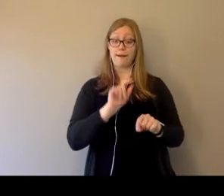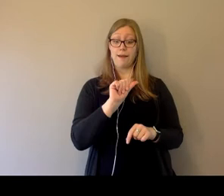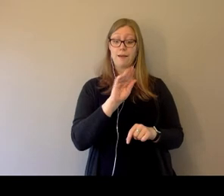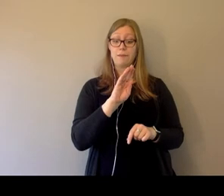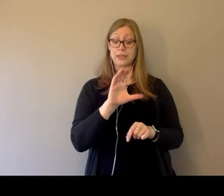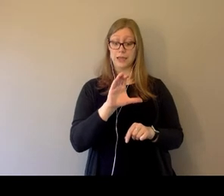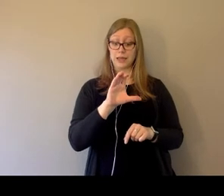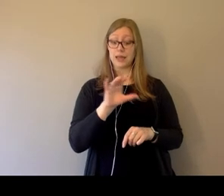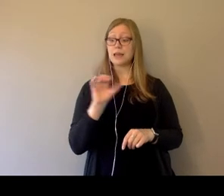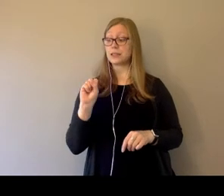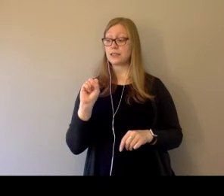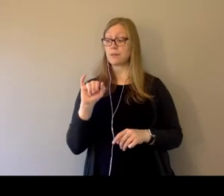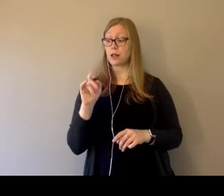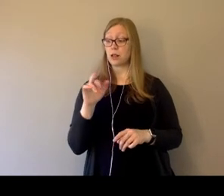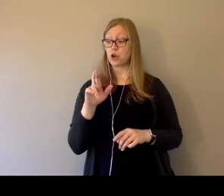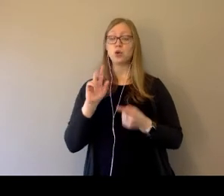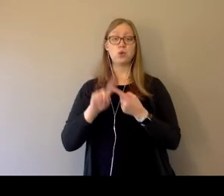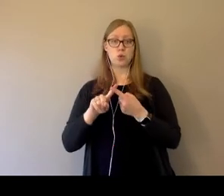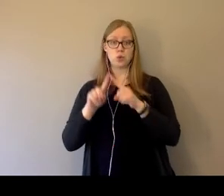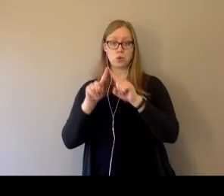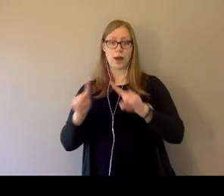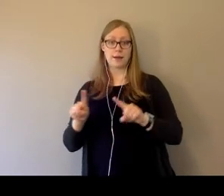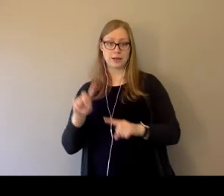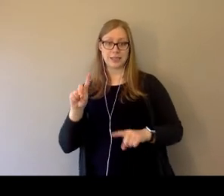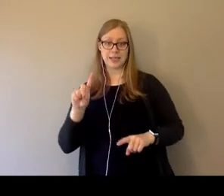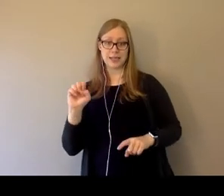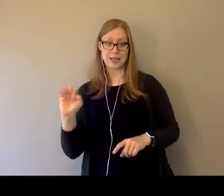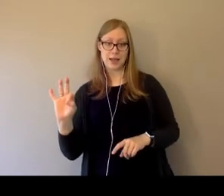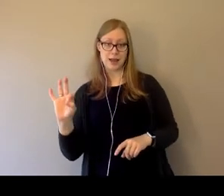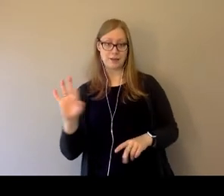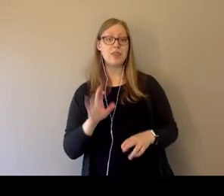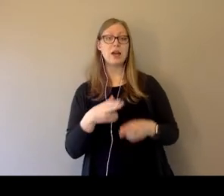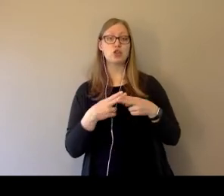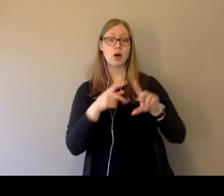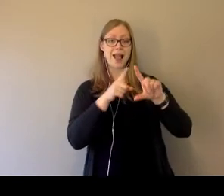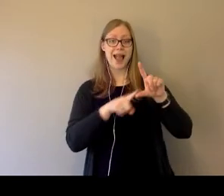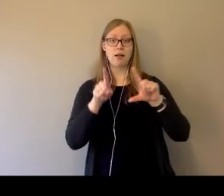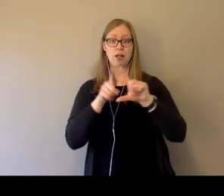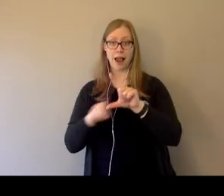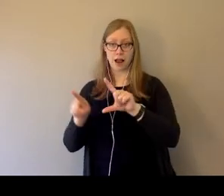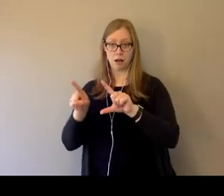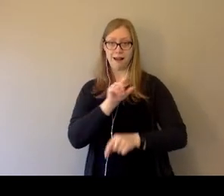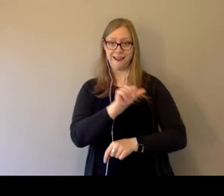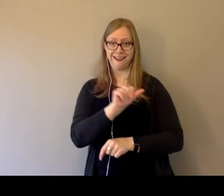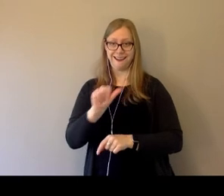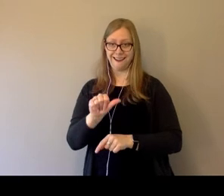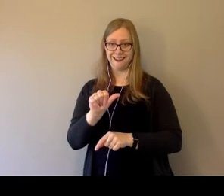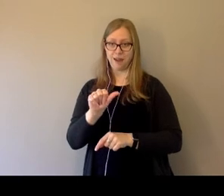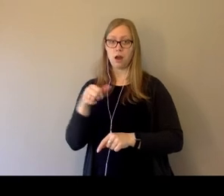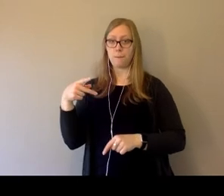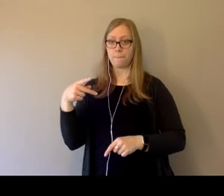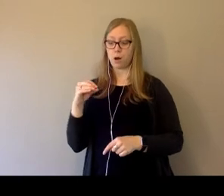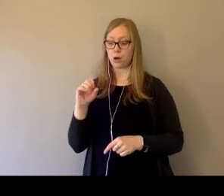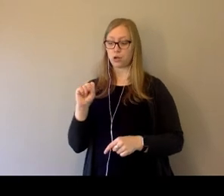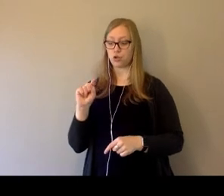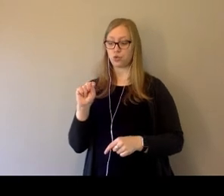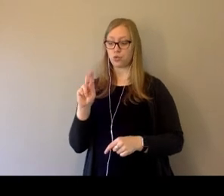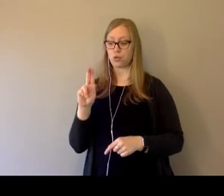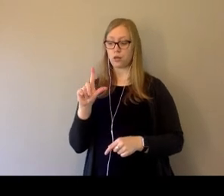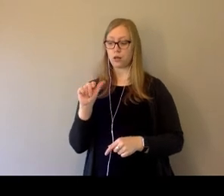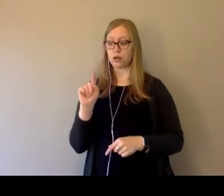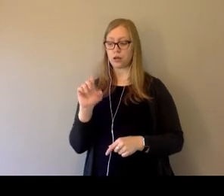is similar to triangle DEF. And this is called the angle-angle postulate. The angle-angle postulate, what does it say?